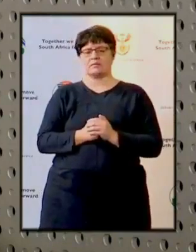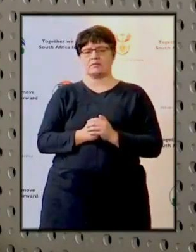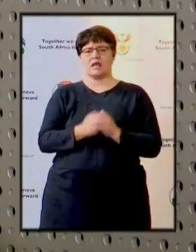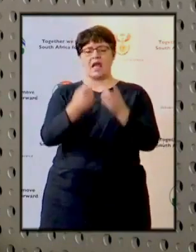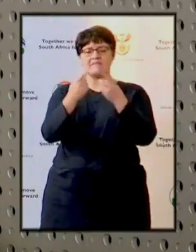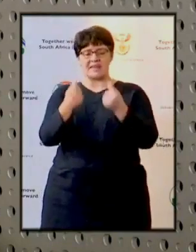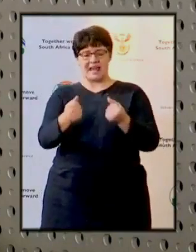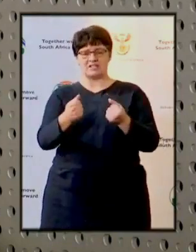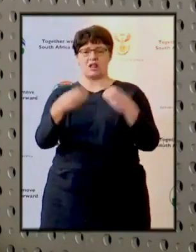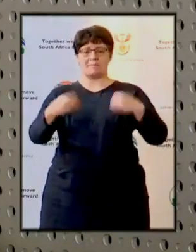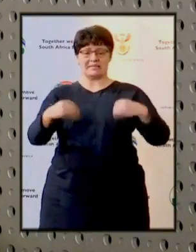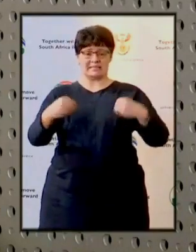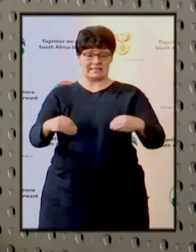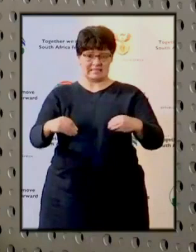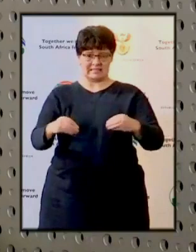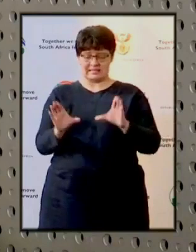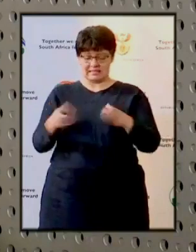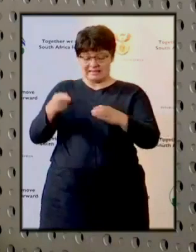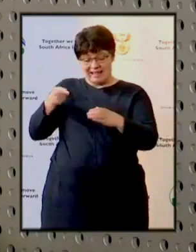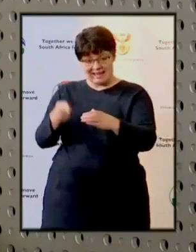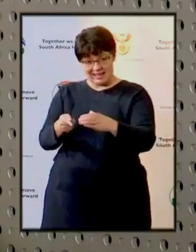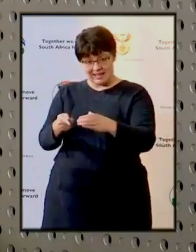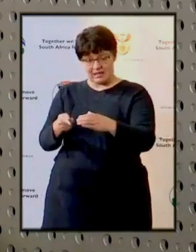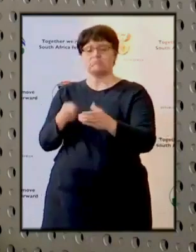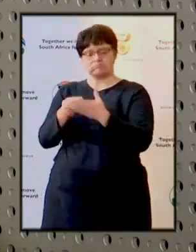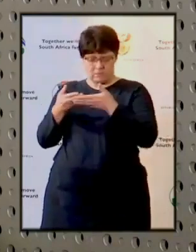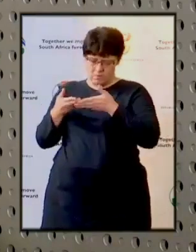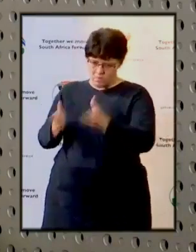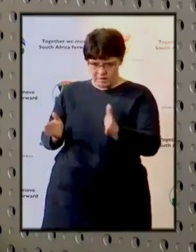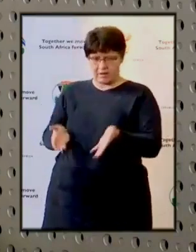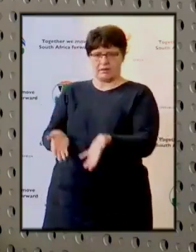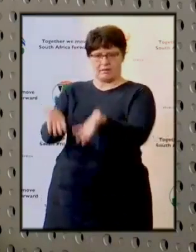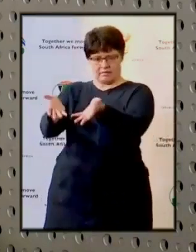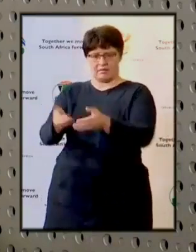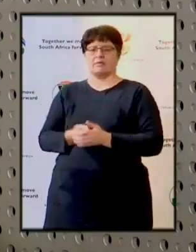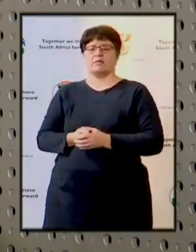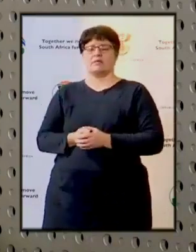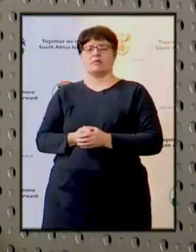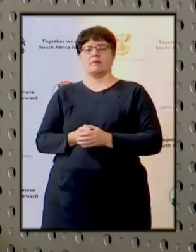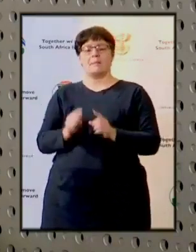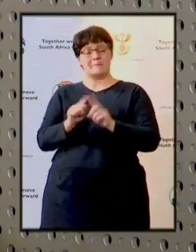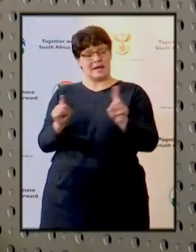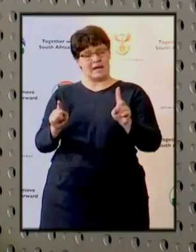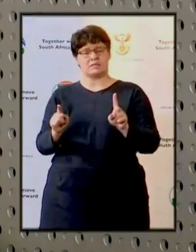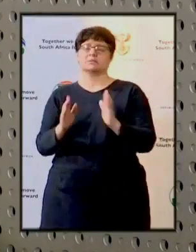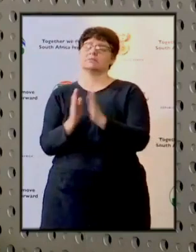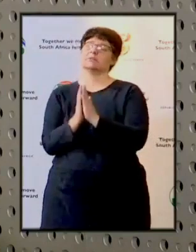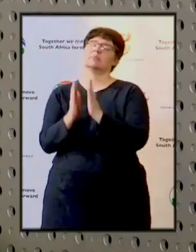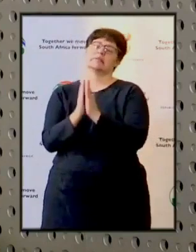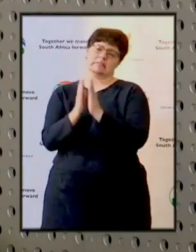financial and business sectors will be opened but still we encourage